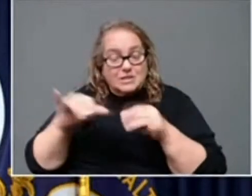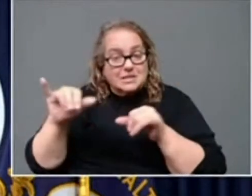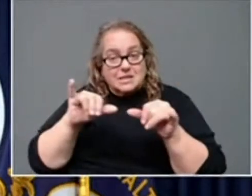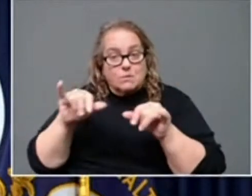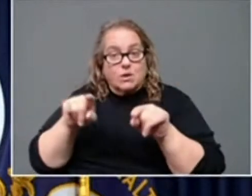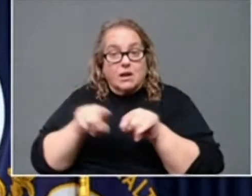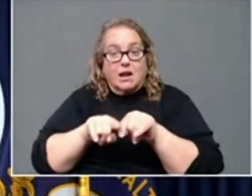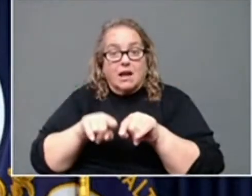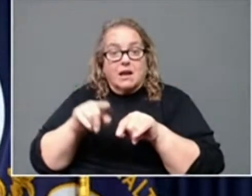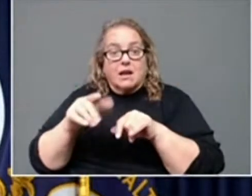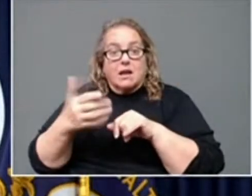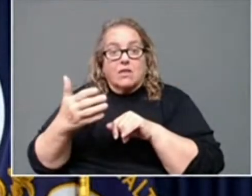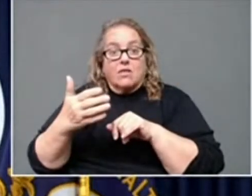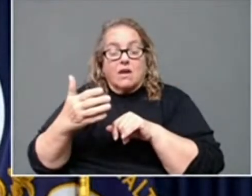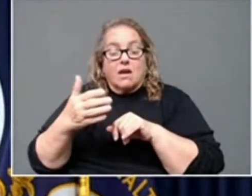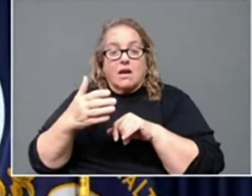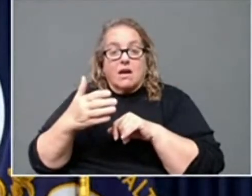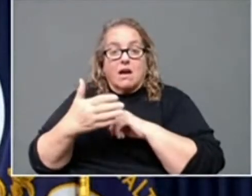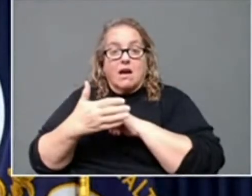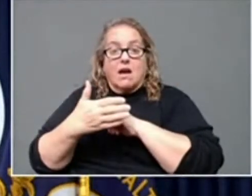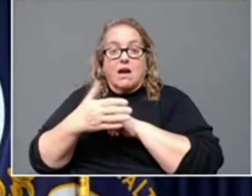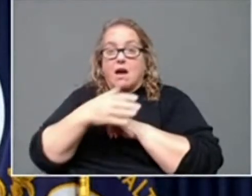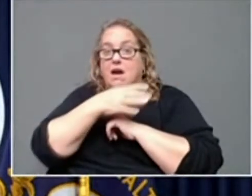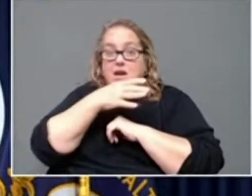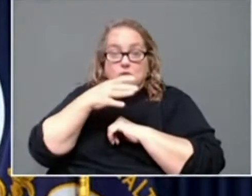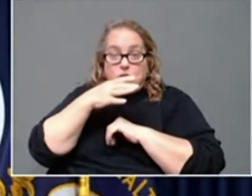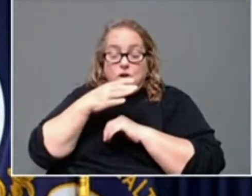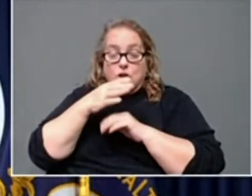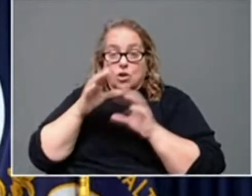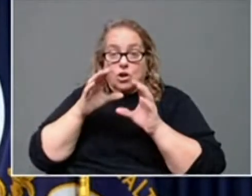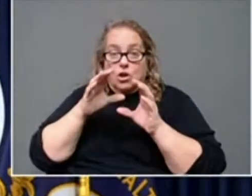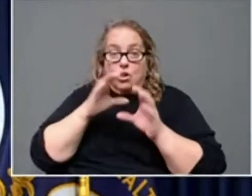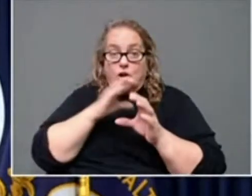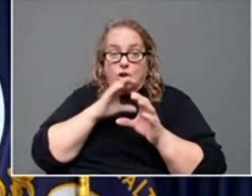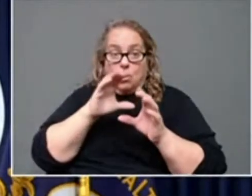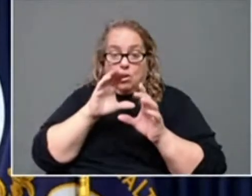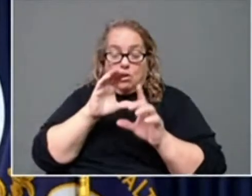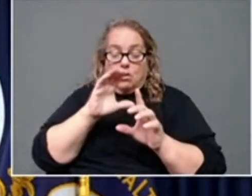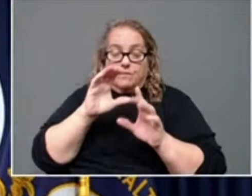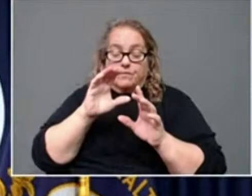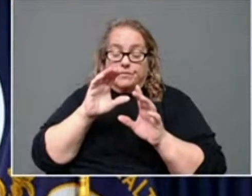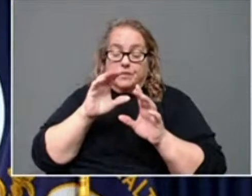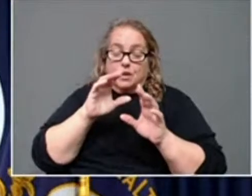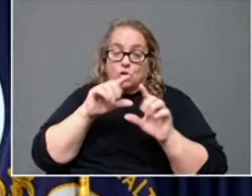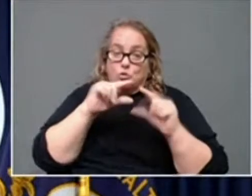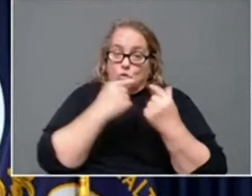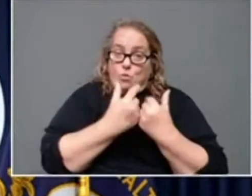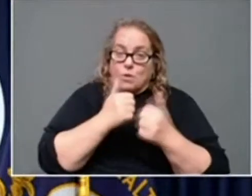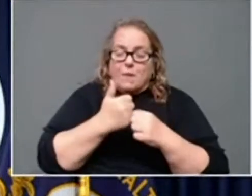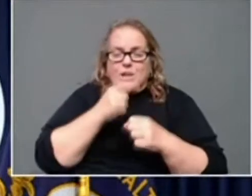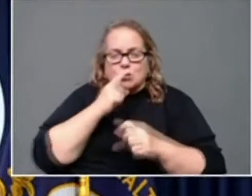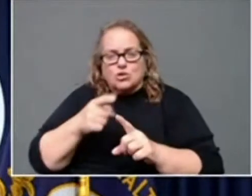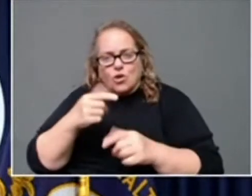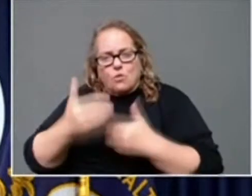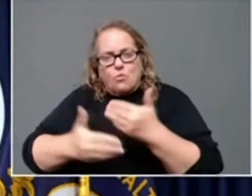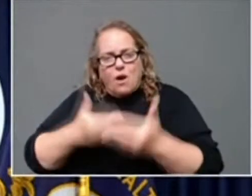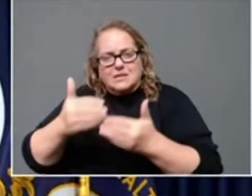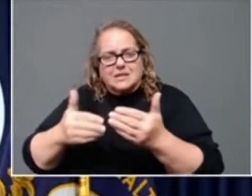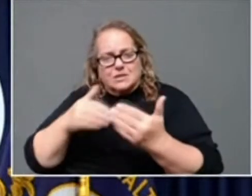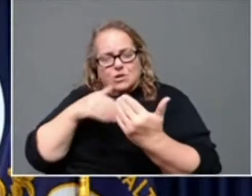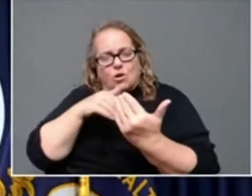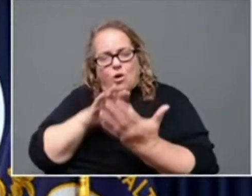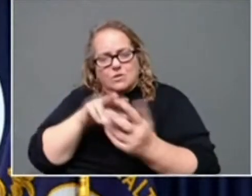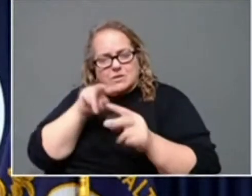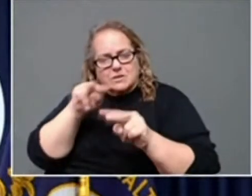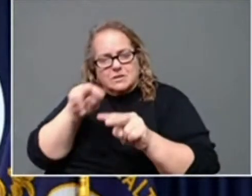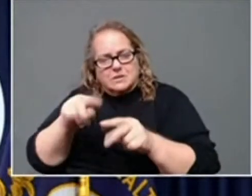agricultural working group you mentioned that's going to make sure that the process is closely managed? Well, there's a couple of really important